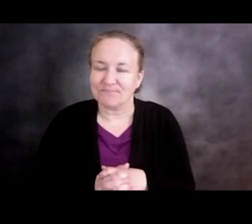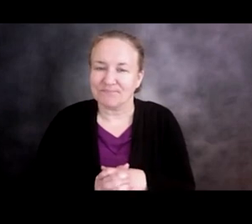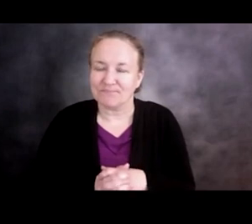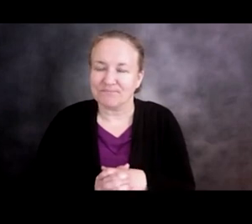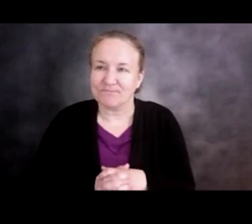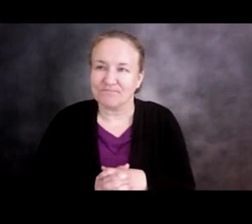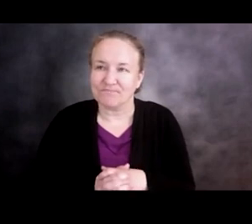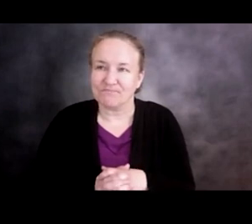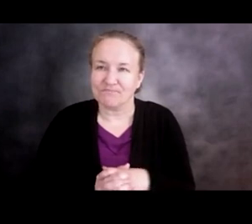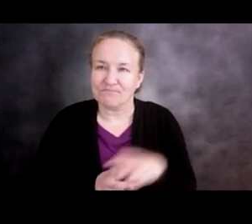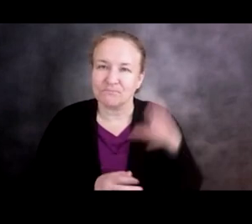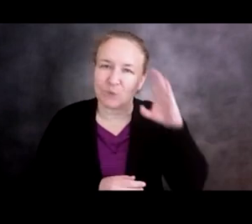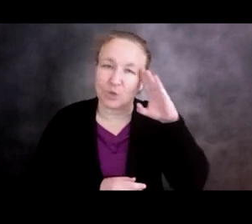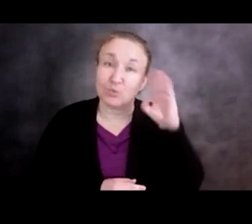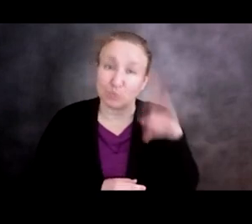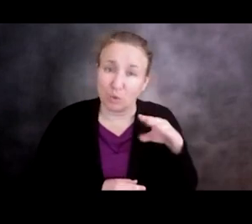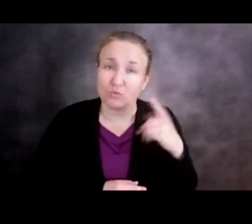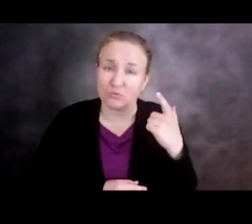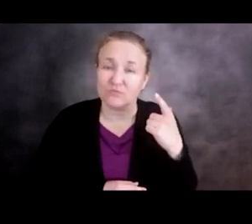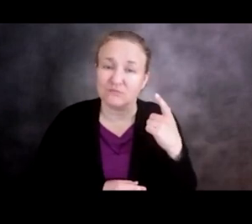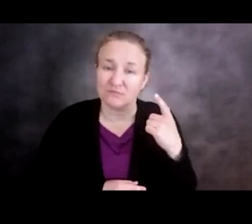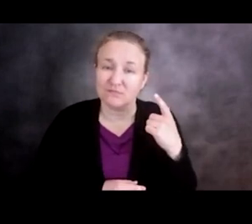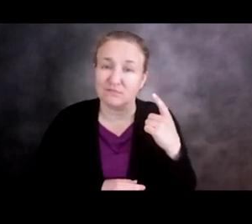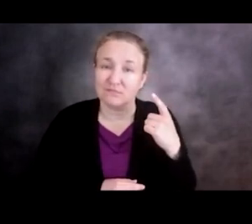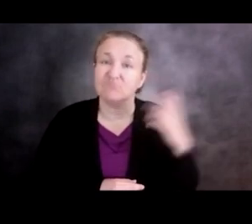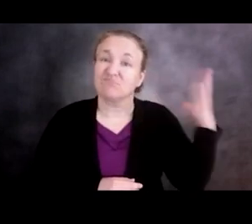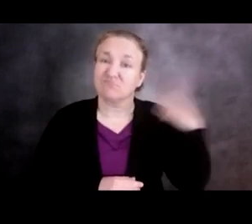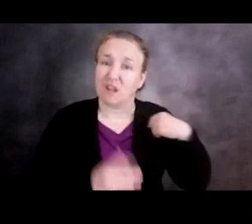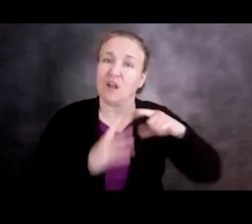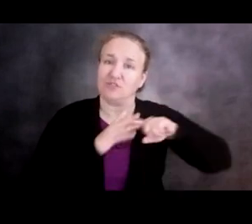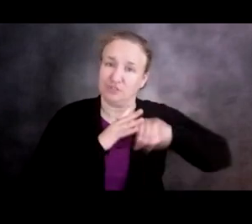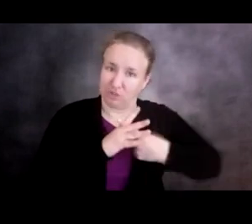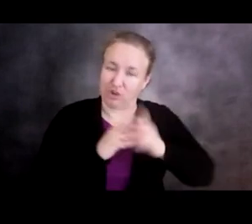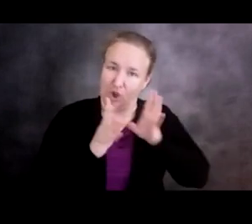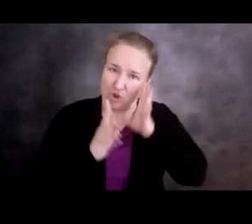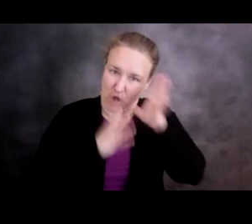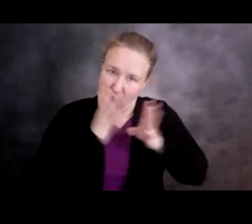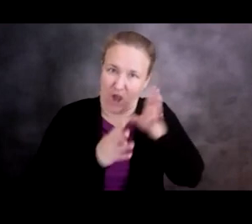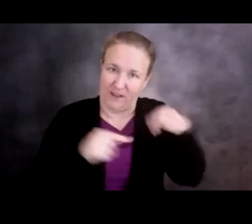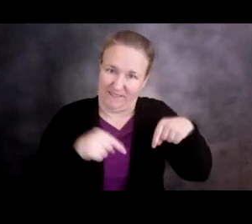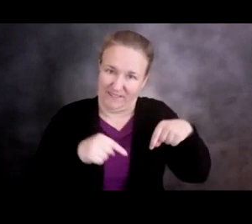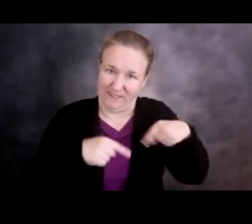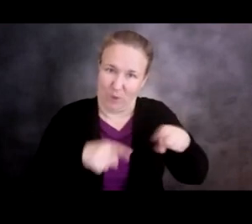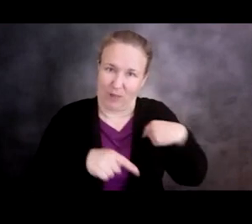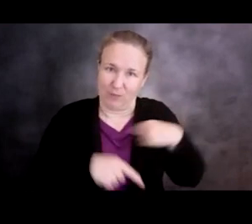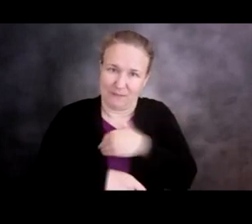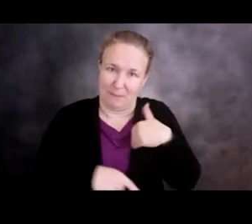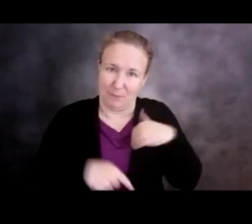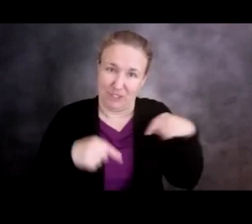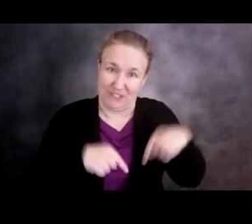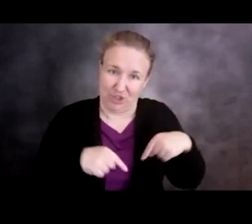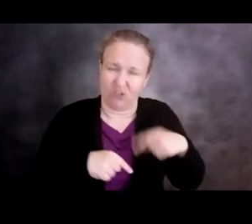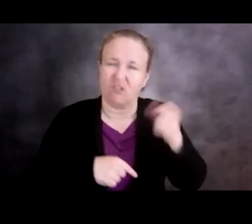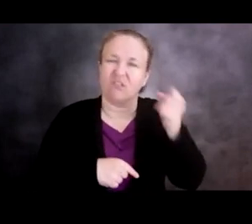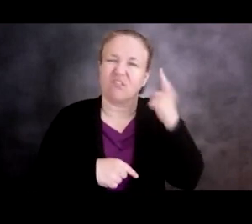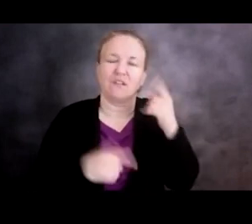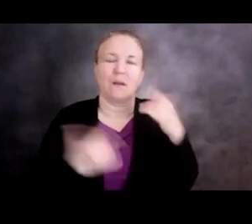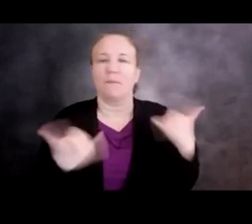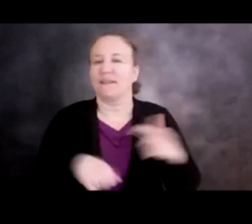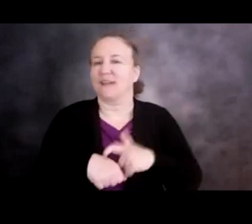You know, when I actually started choreographing at Philadanco when I was a member of the company, but it was just like